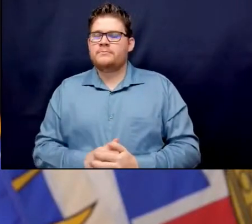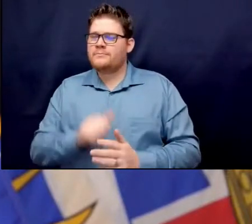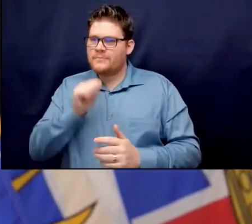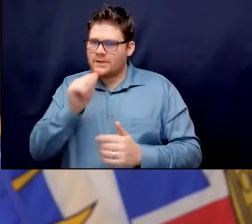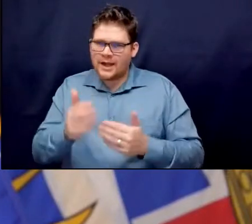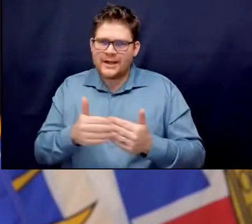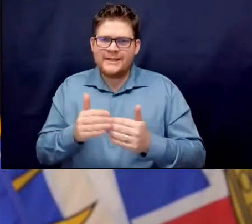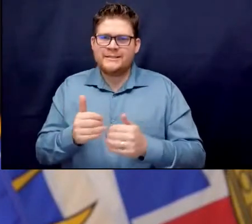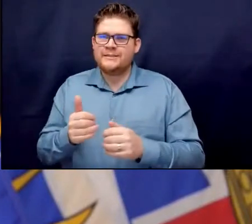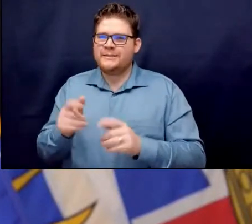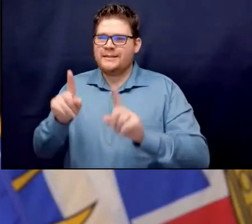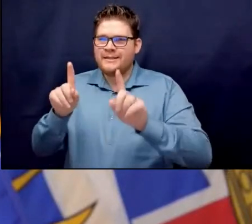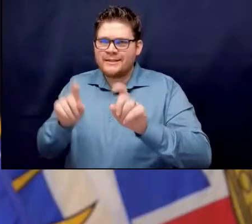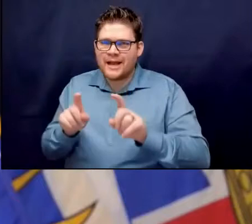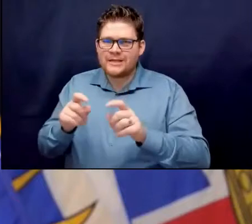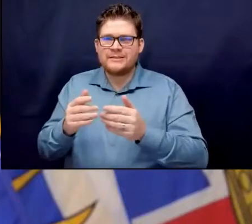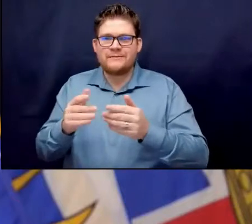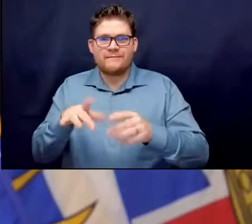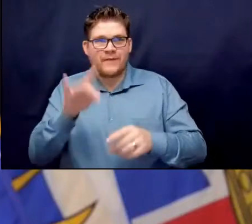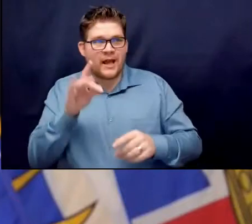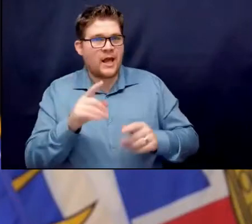to testing is limited.